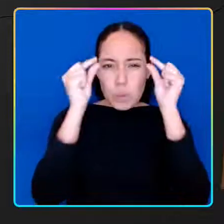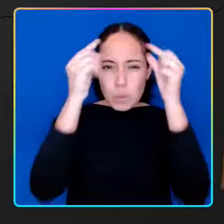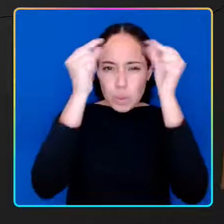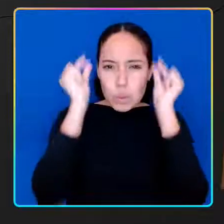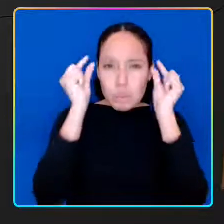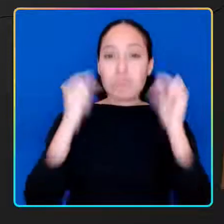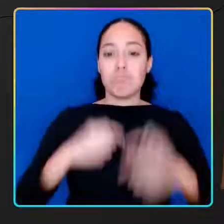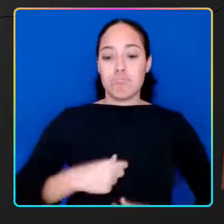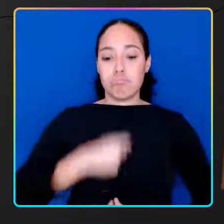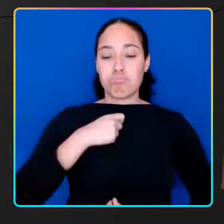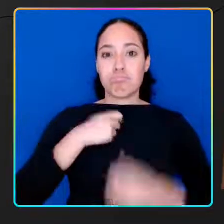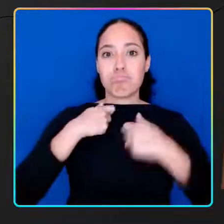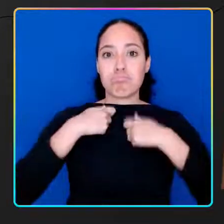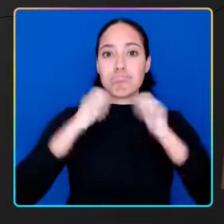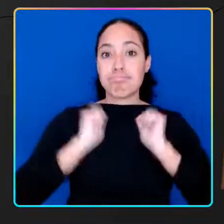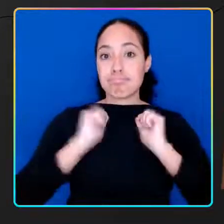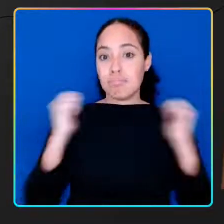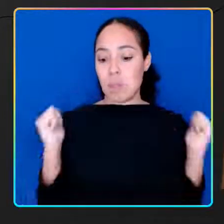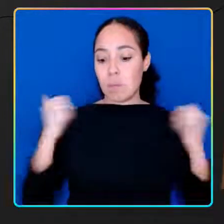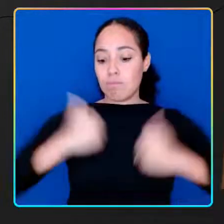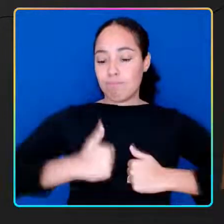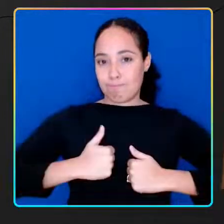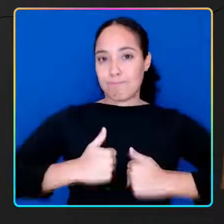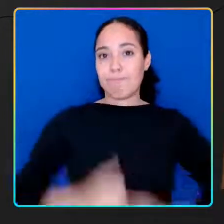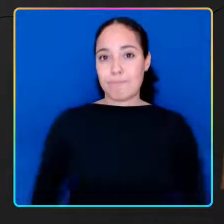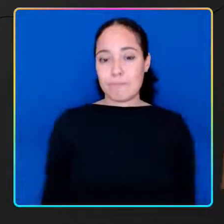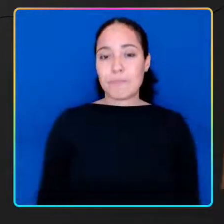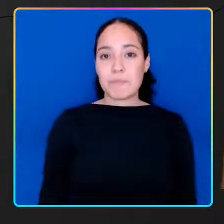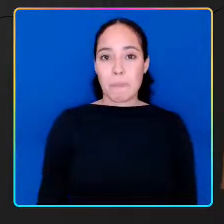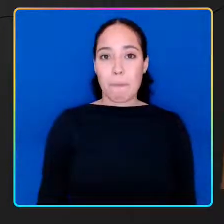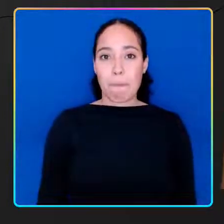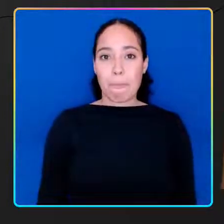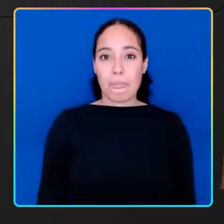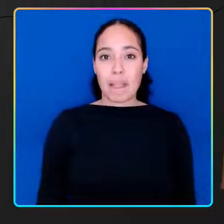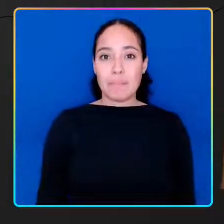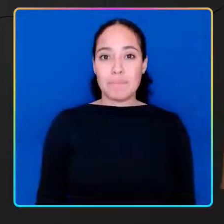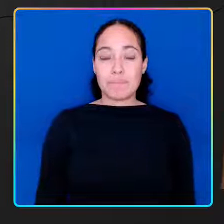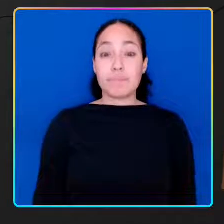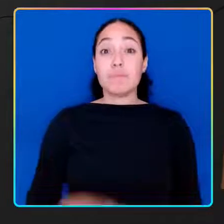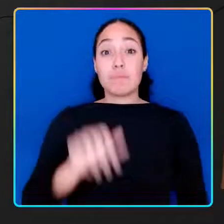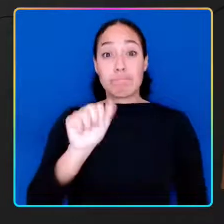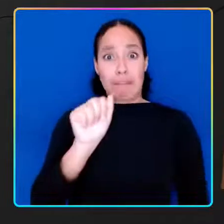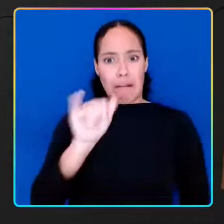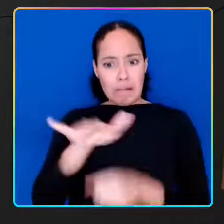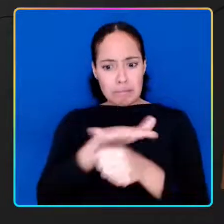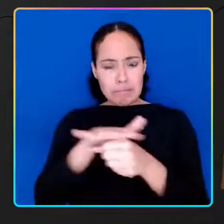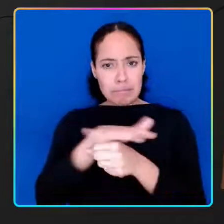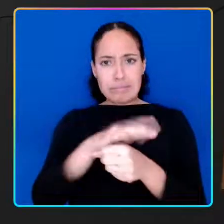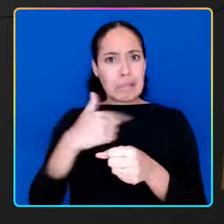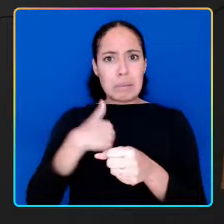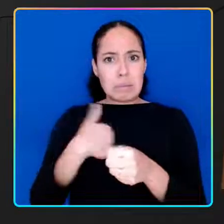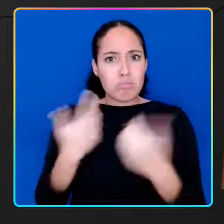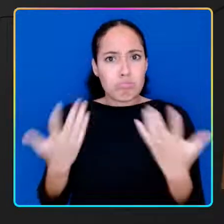shirt, gray polo, a suit jacket on right now. And within the AI space, I spend most of my time